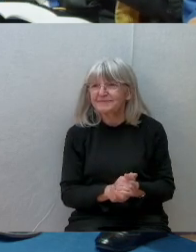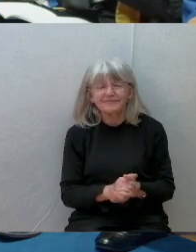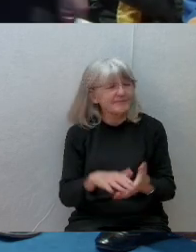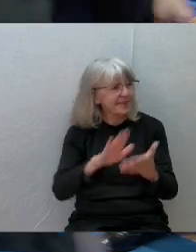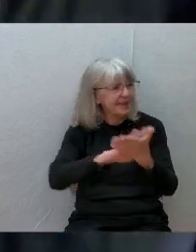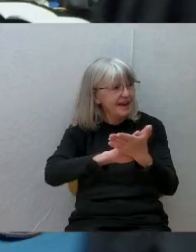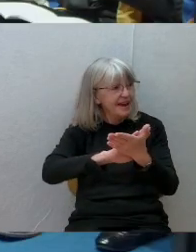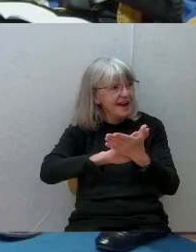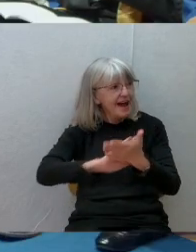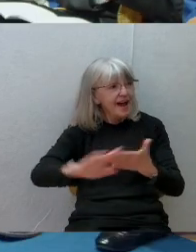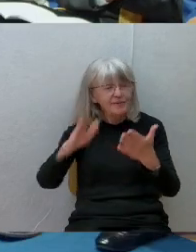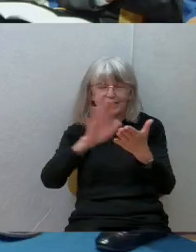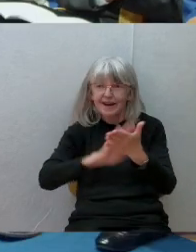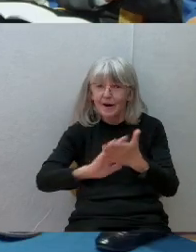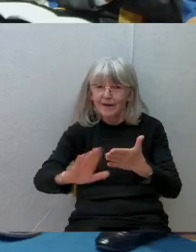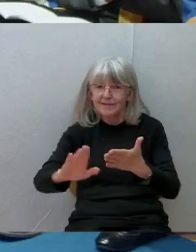Harriet Hearns.